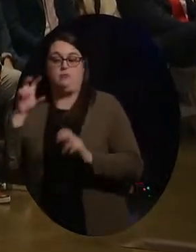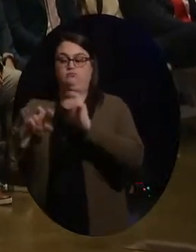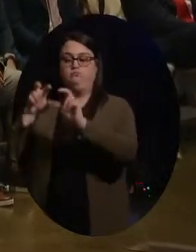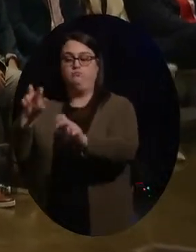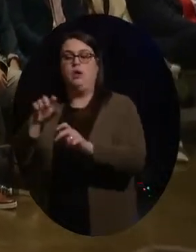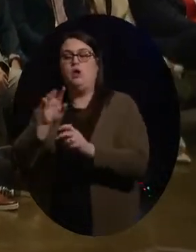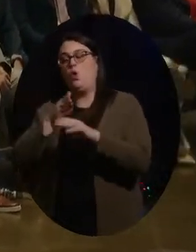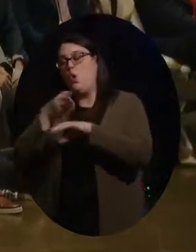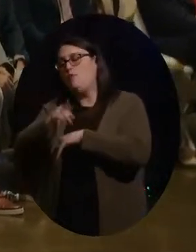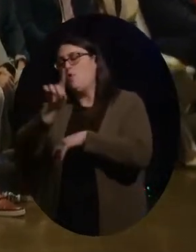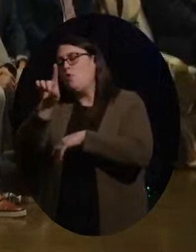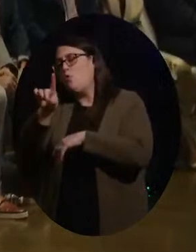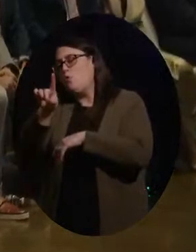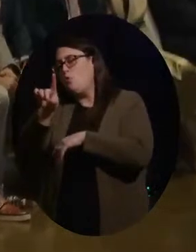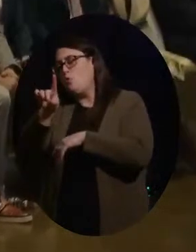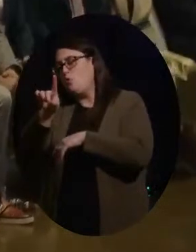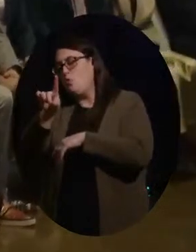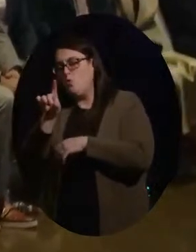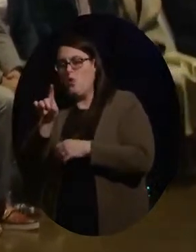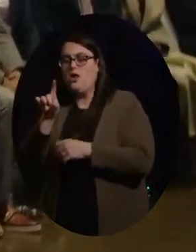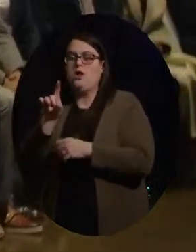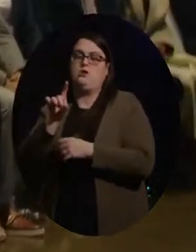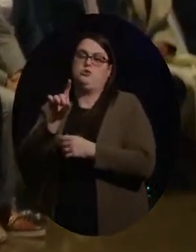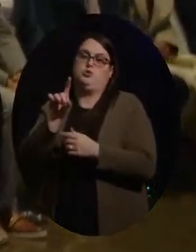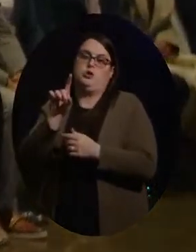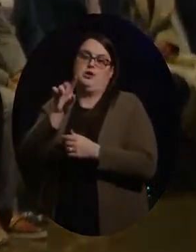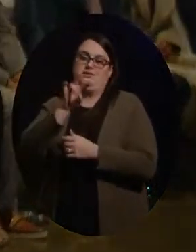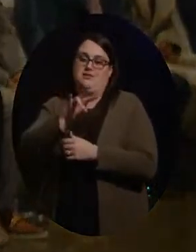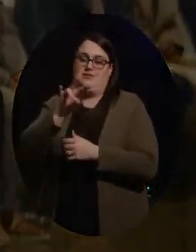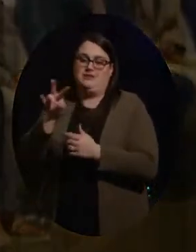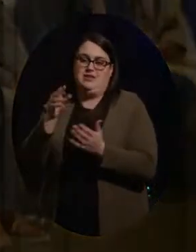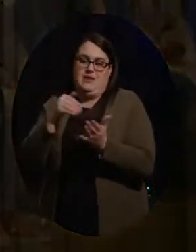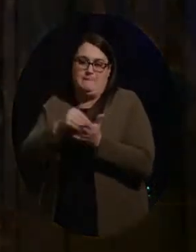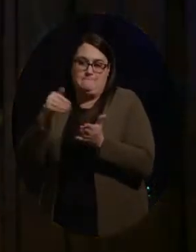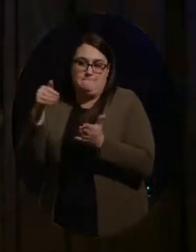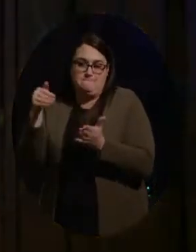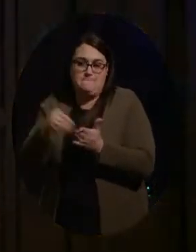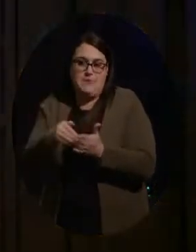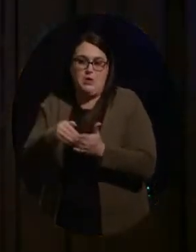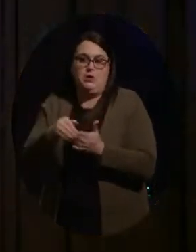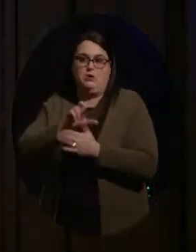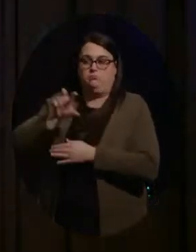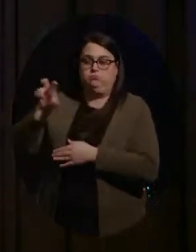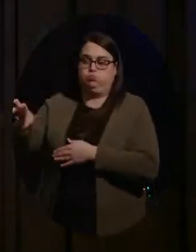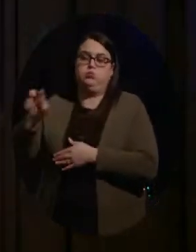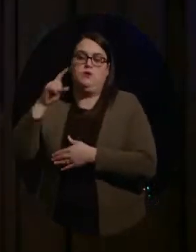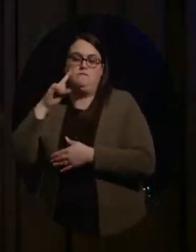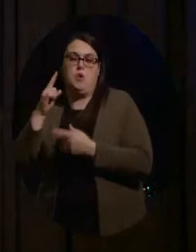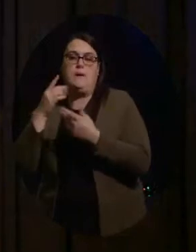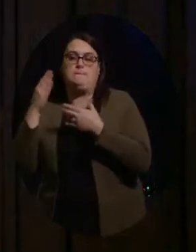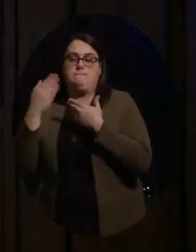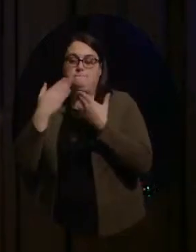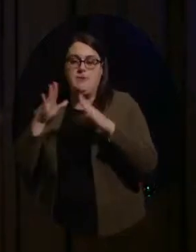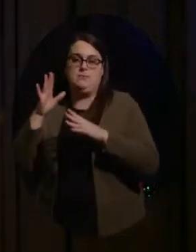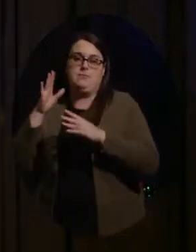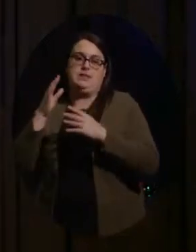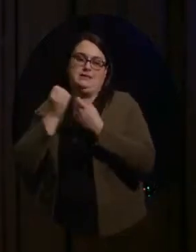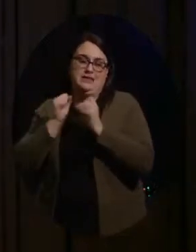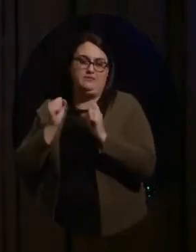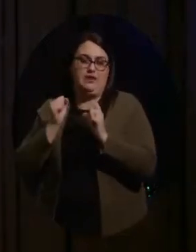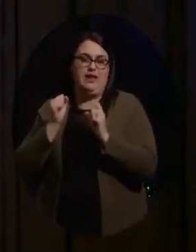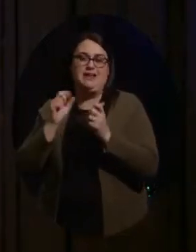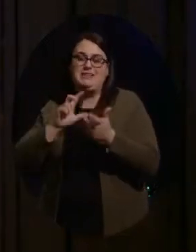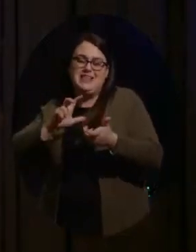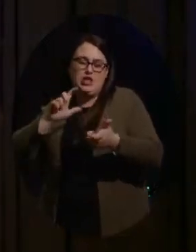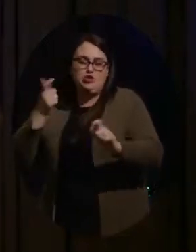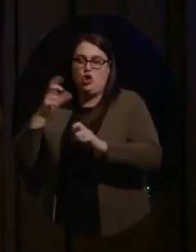over $177 million to public safety in fiscal year 2023, the largest investment in Richmond's